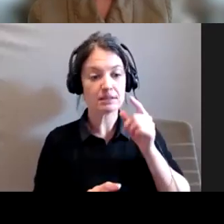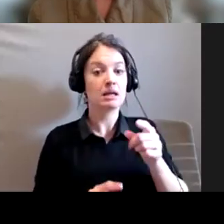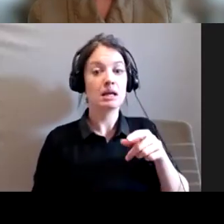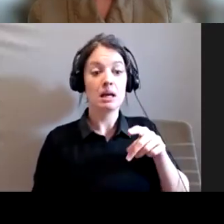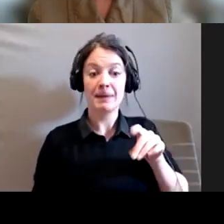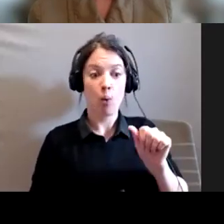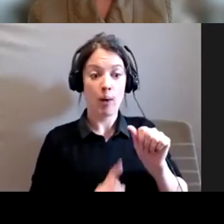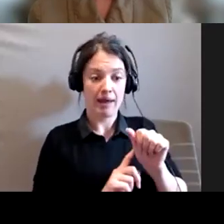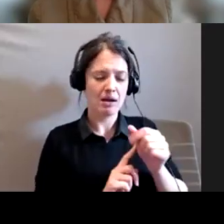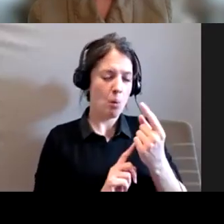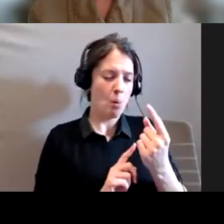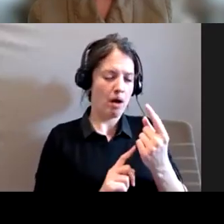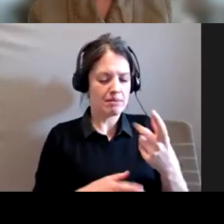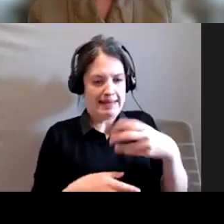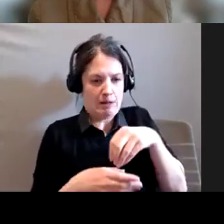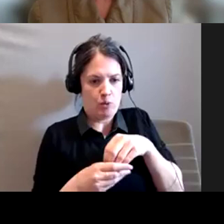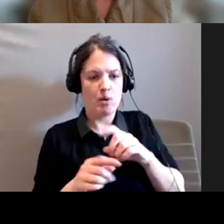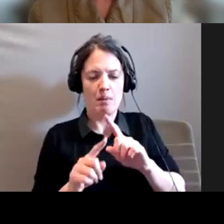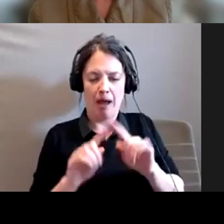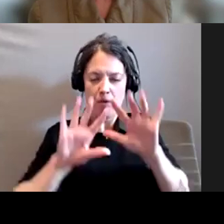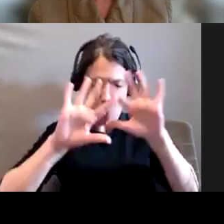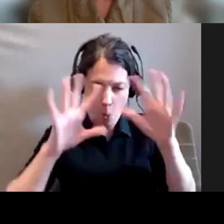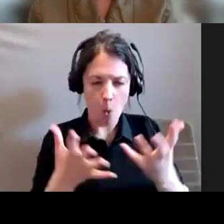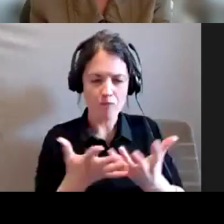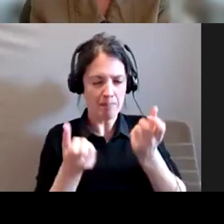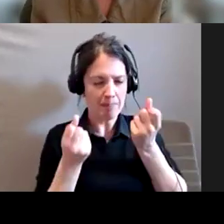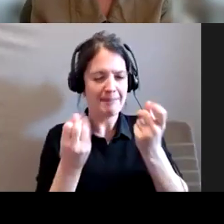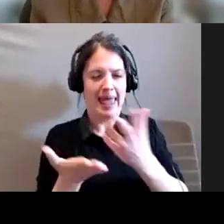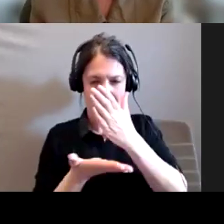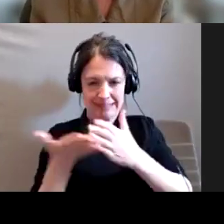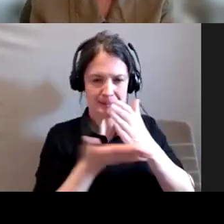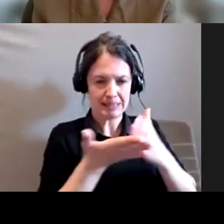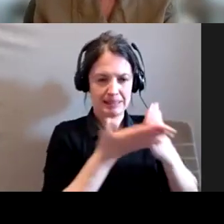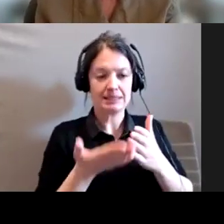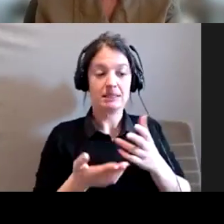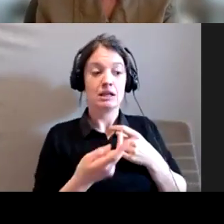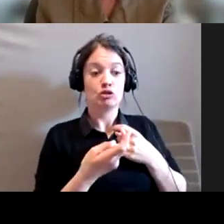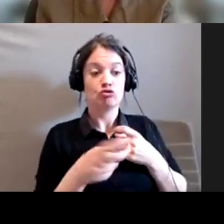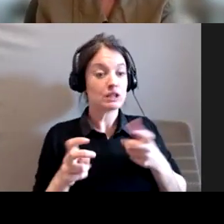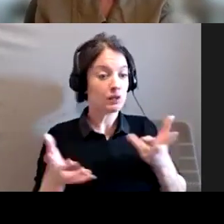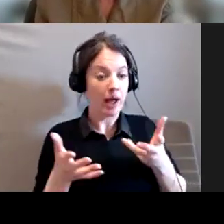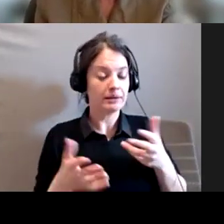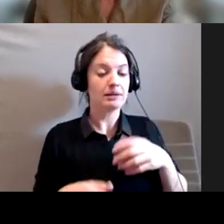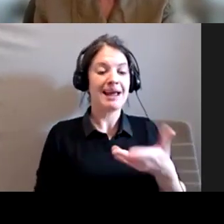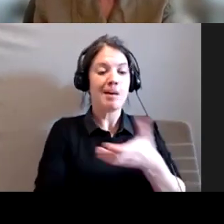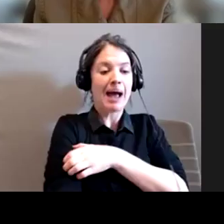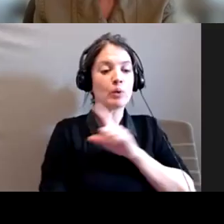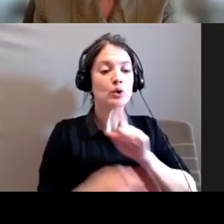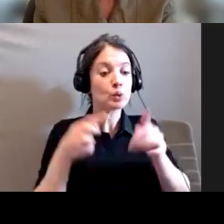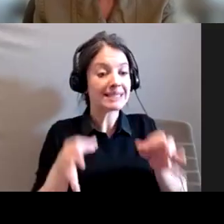of a larger legal architecture in Canada that transfers a person's decision-making authority to somebody else. Mhm.